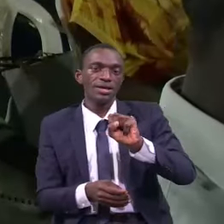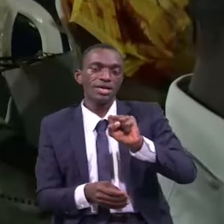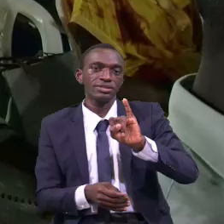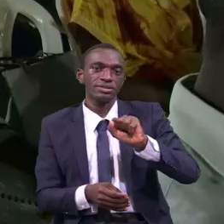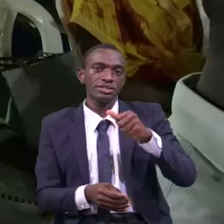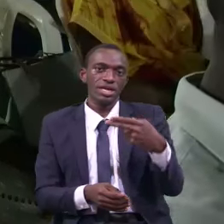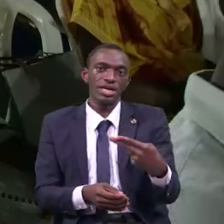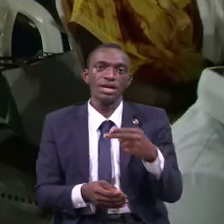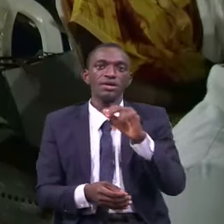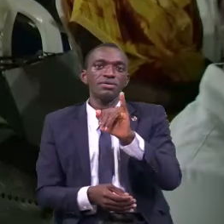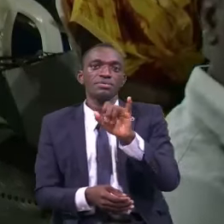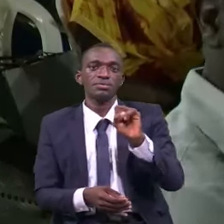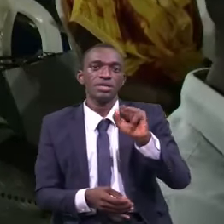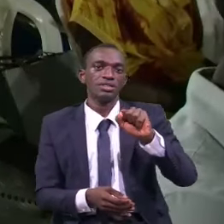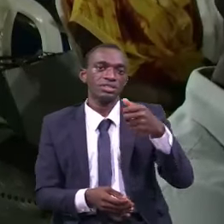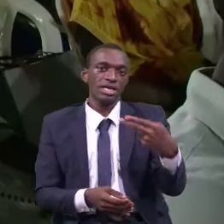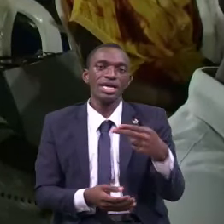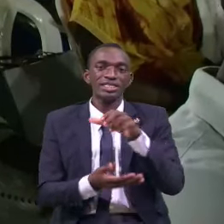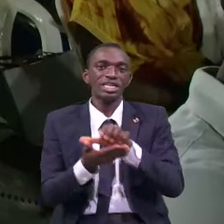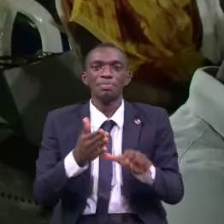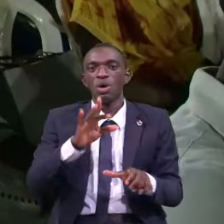reading there in verse 18.